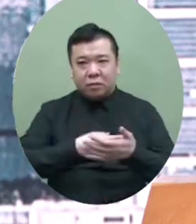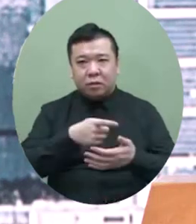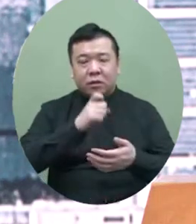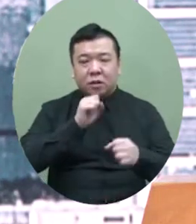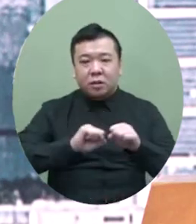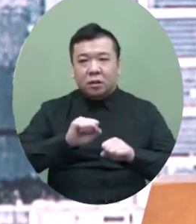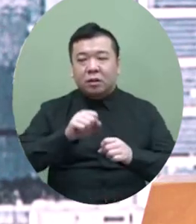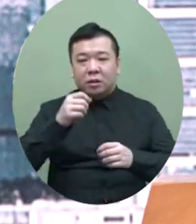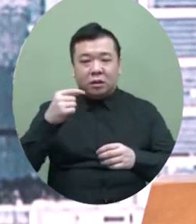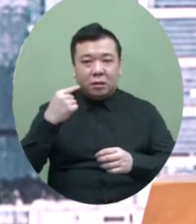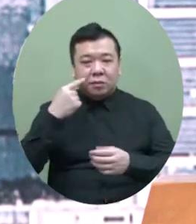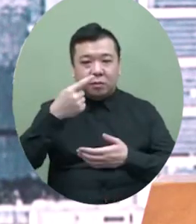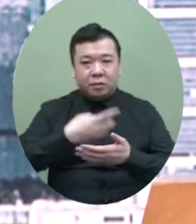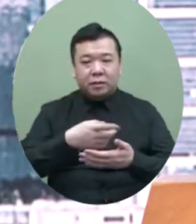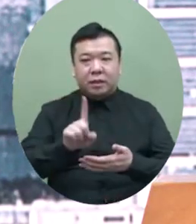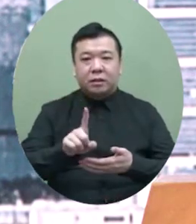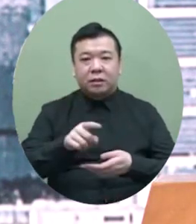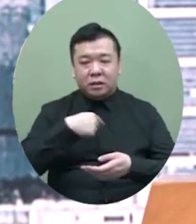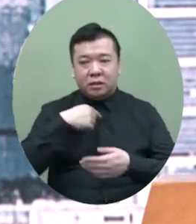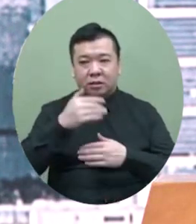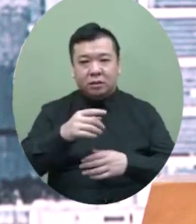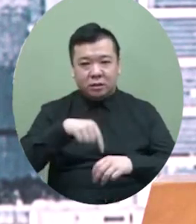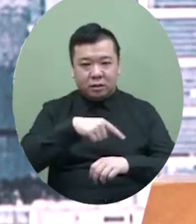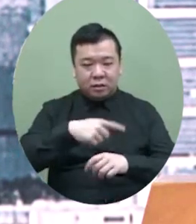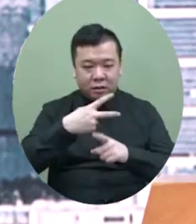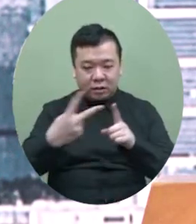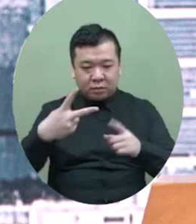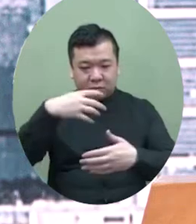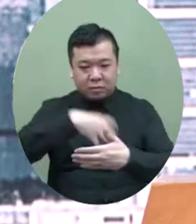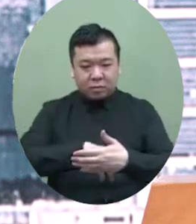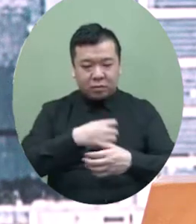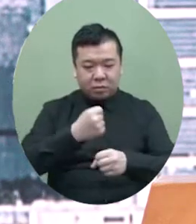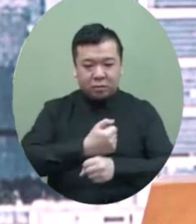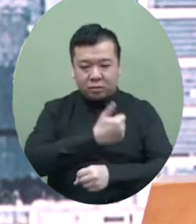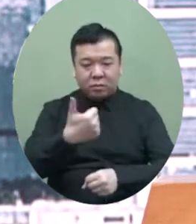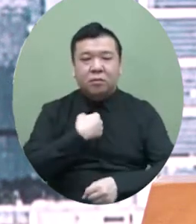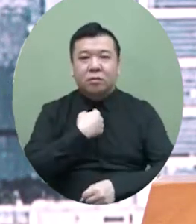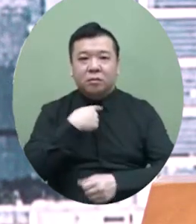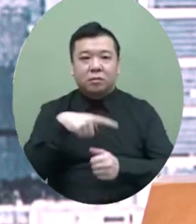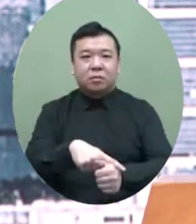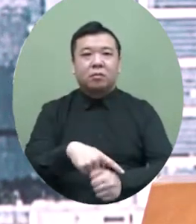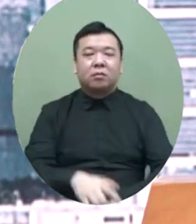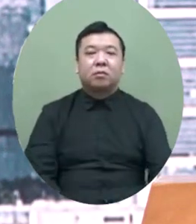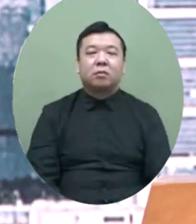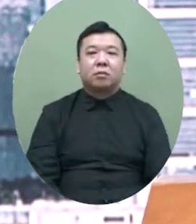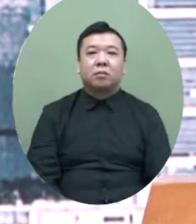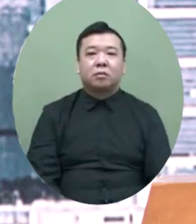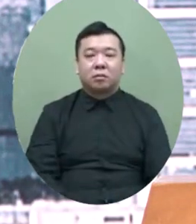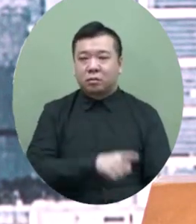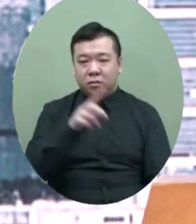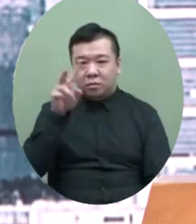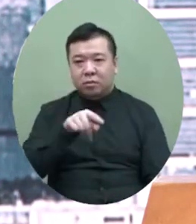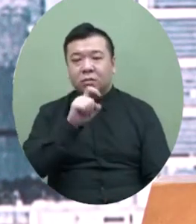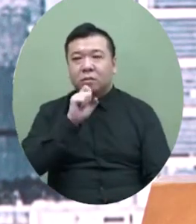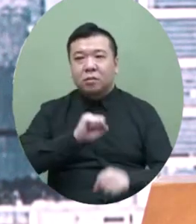to 12 hours. So the recent operations that you have seen started from 7 p.m. when people went back